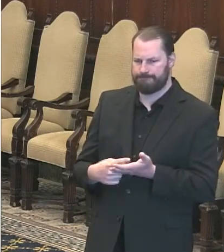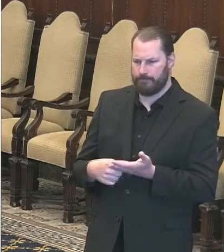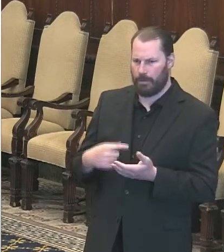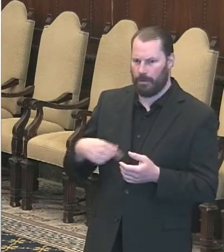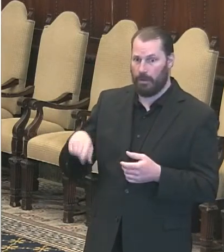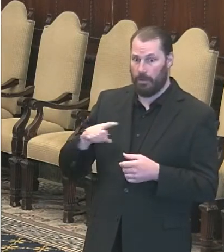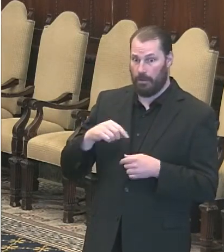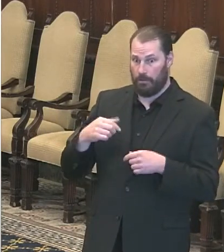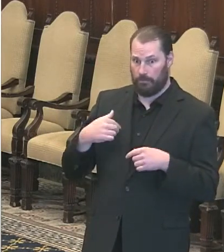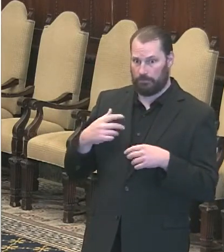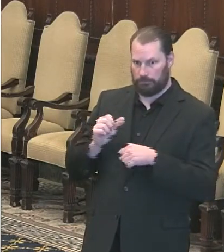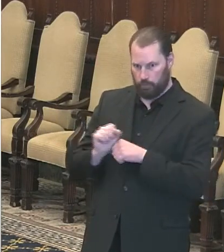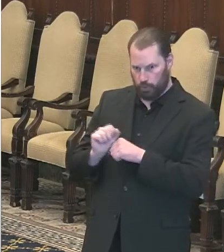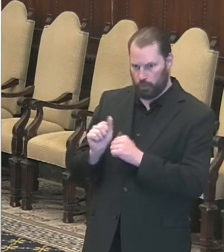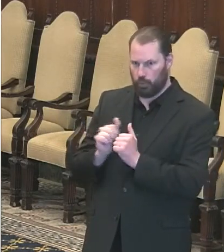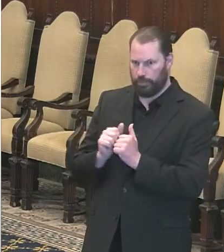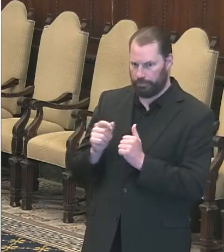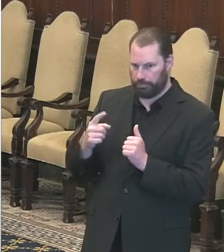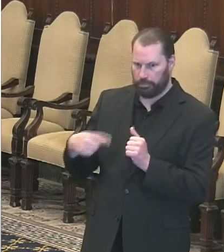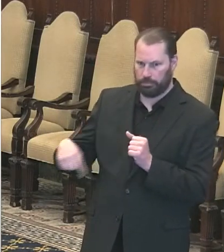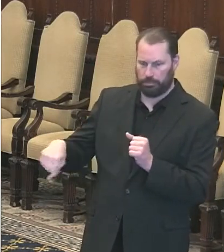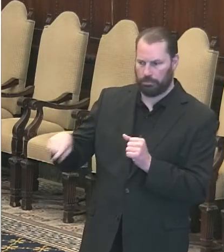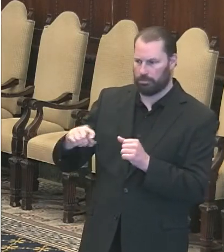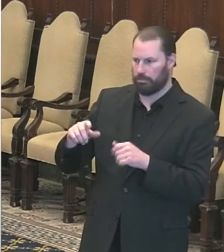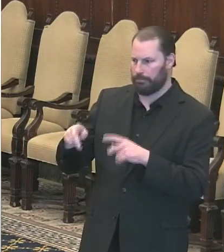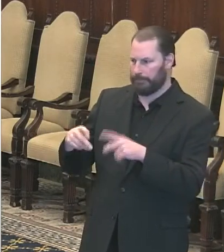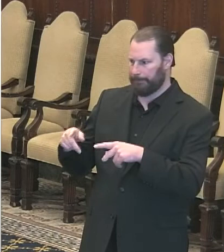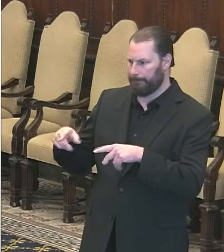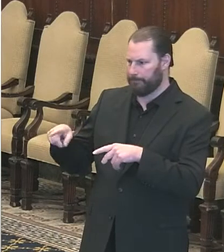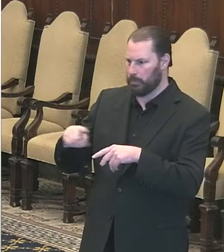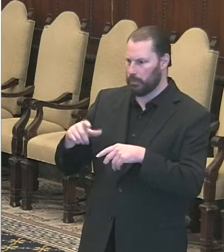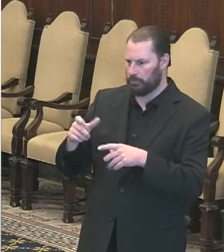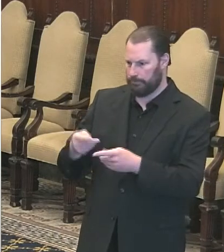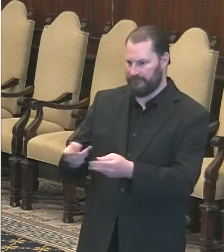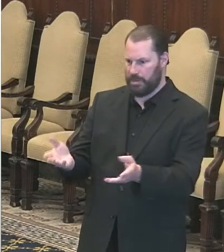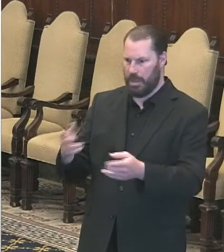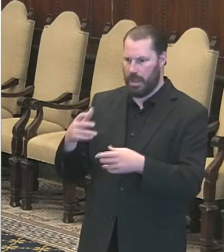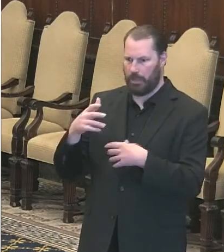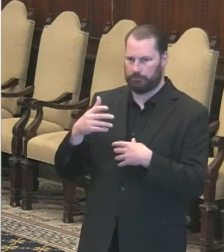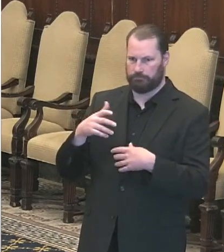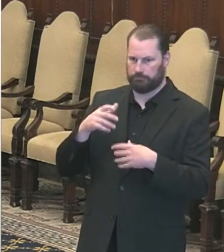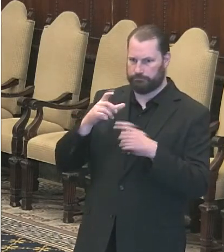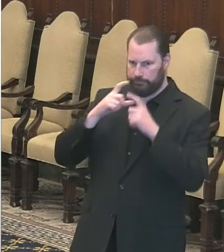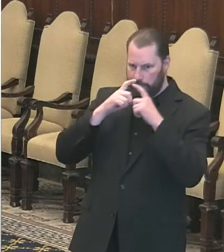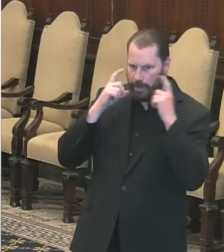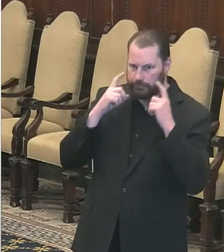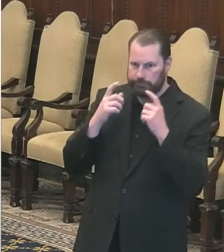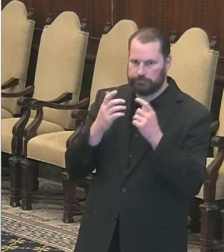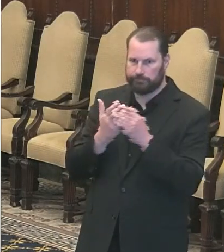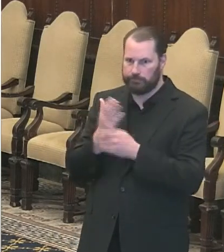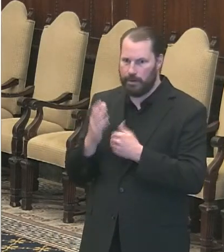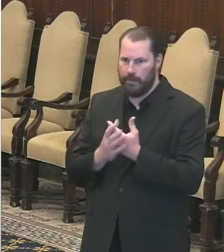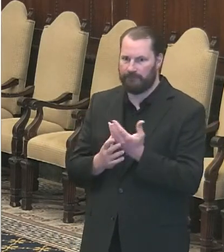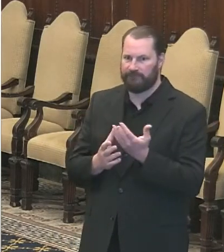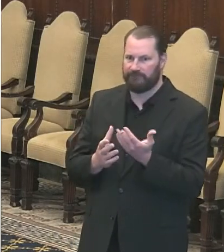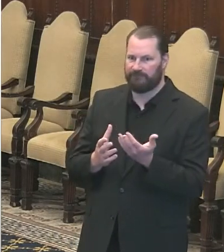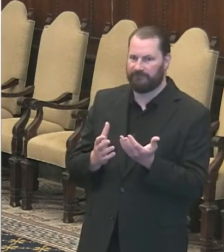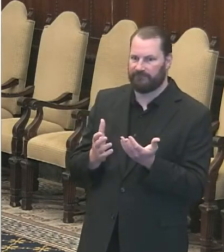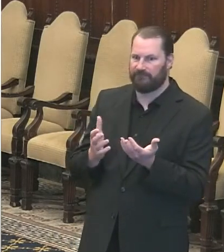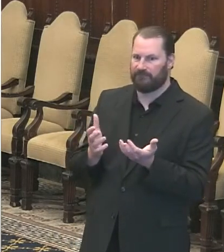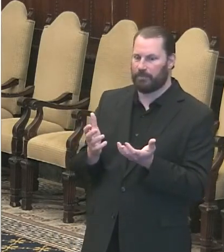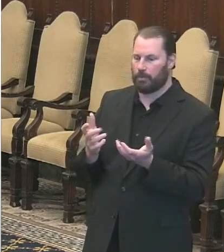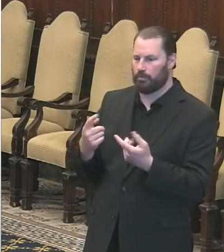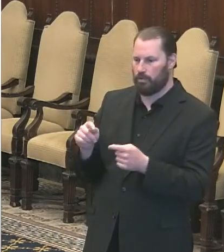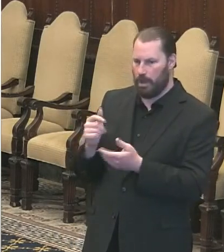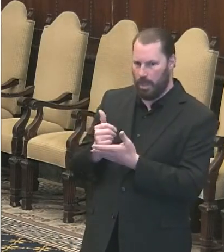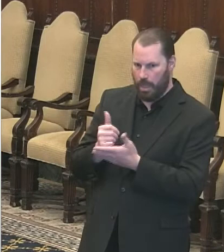with them relative to nonprofit status, which I don't think they had. And we're working with them relative to